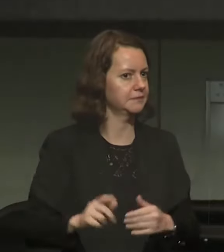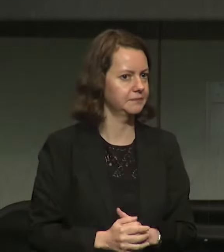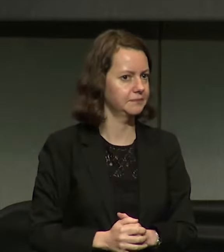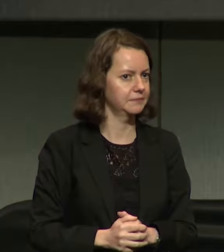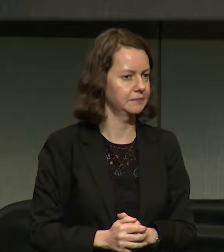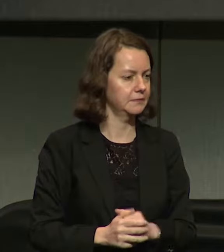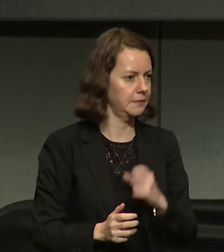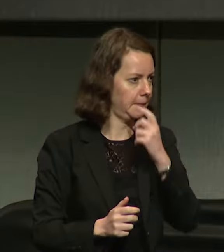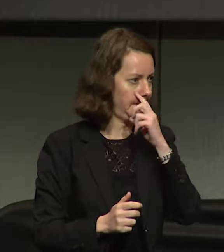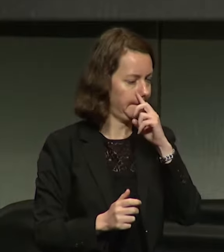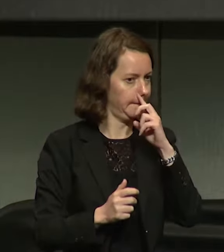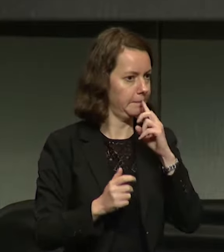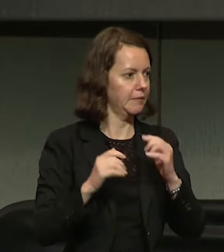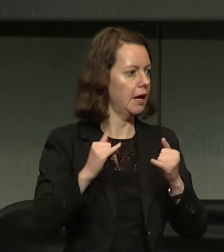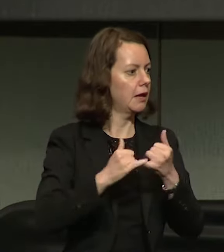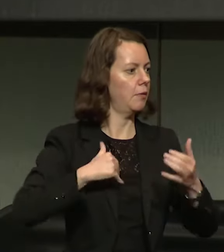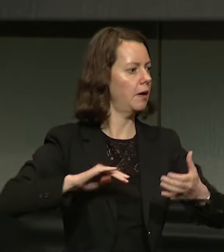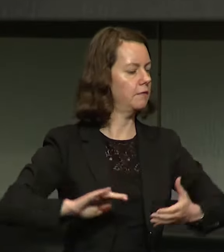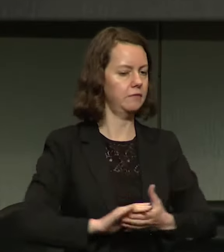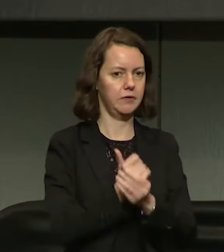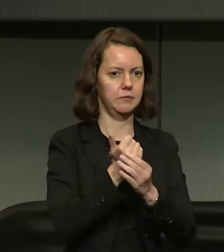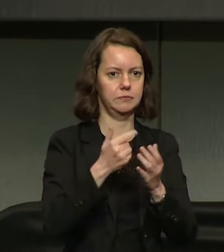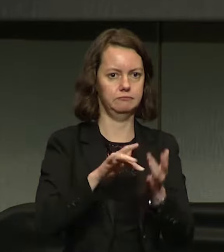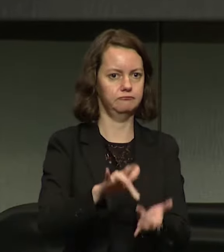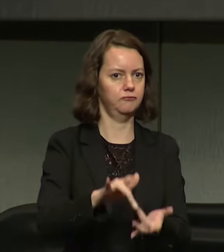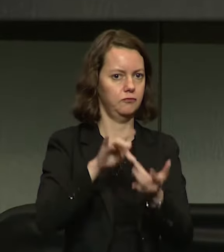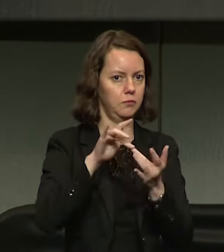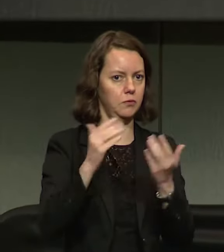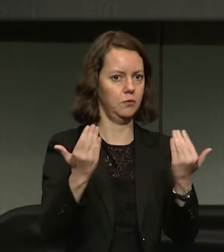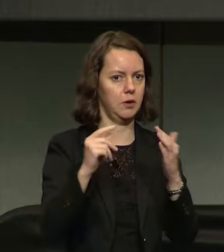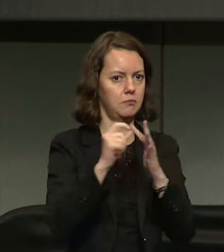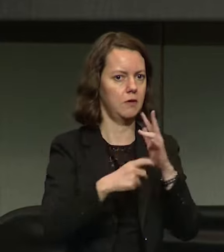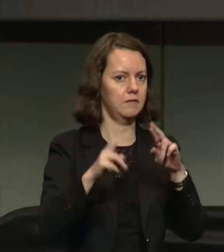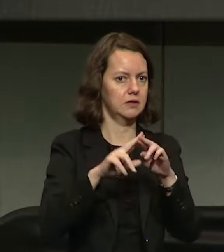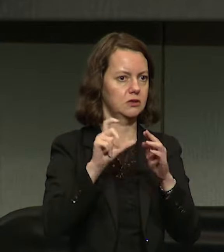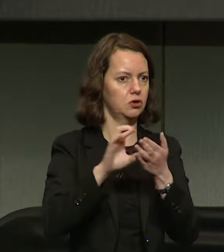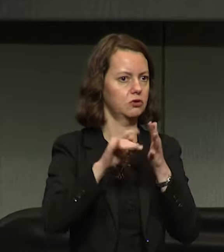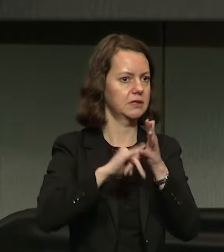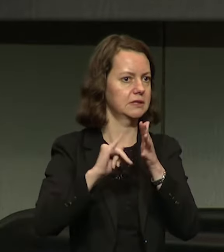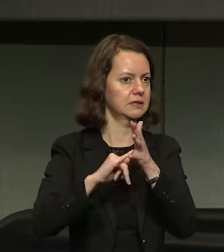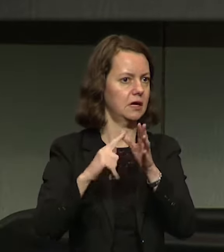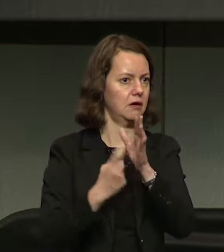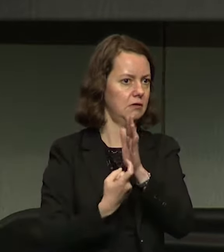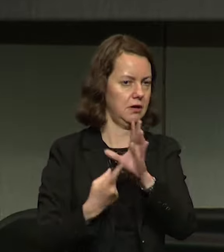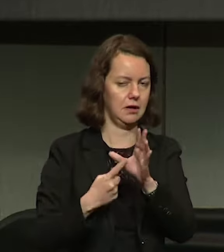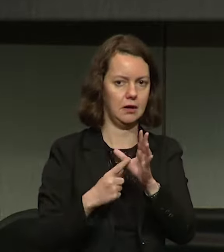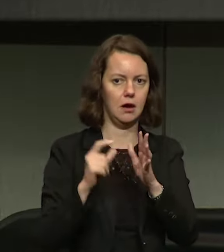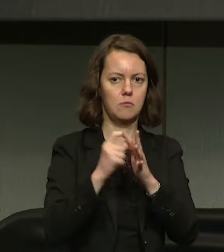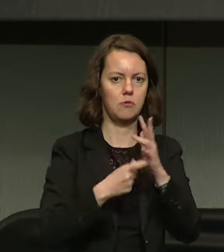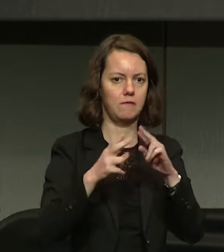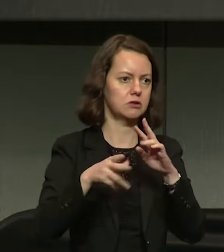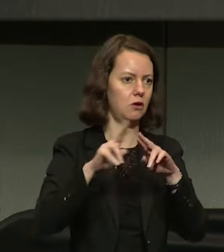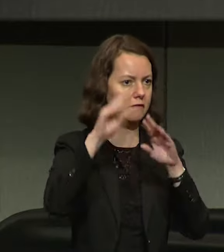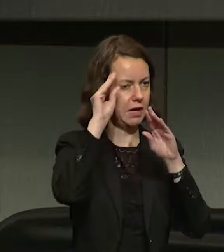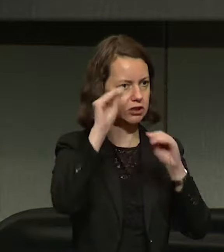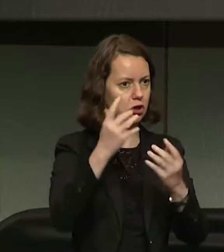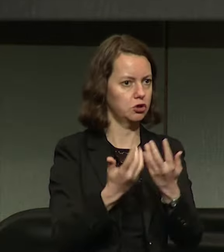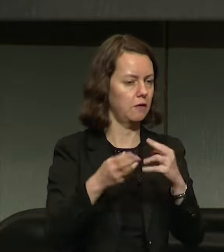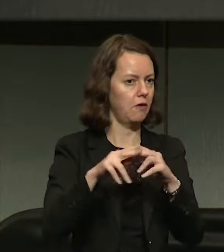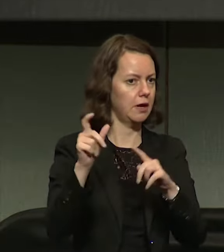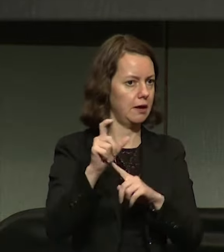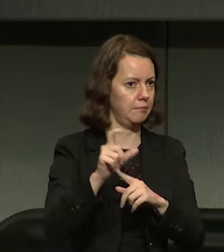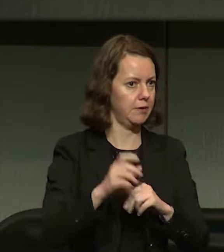Thank you. Look, I'm delighted to formally introduce Professor Chris Sarra. He's a Professor of Education at the University of